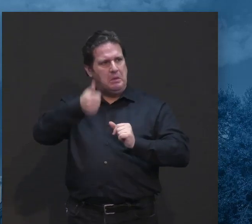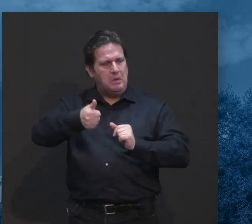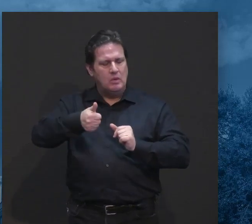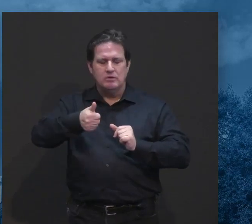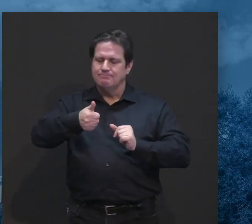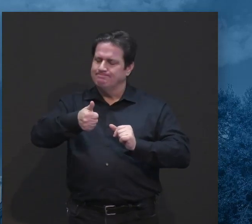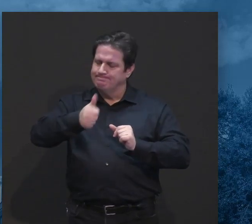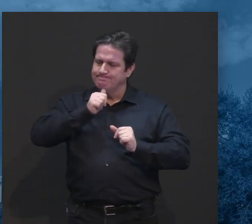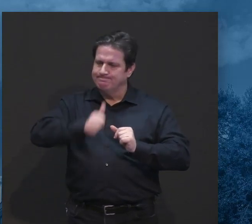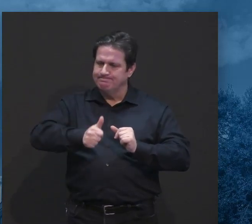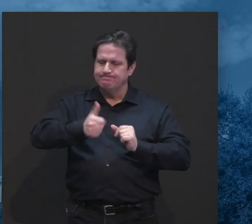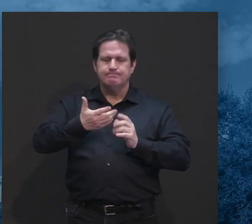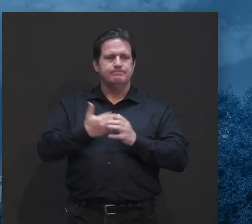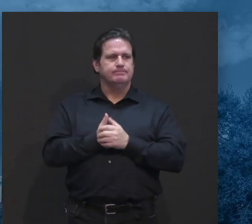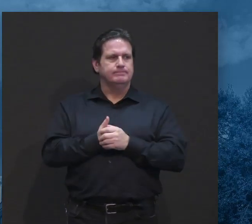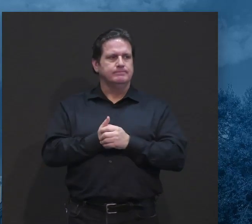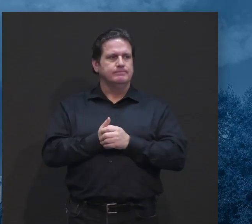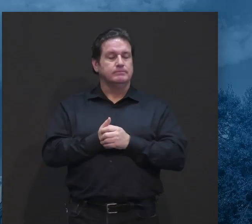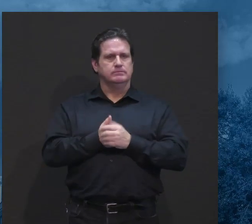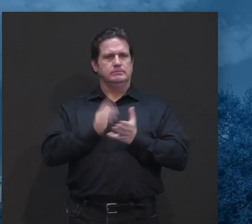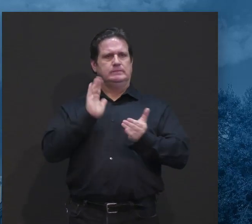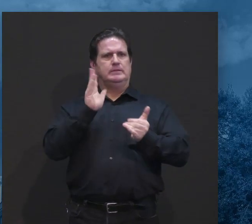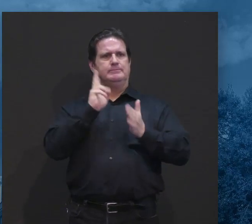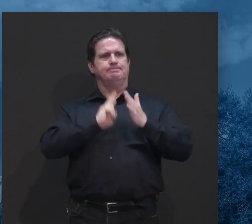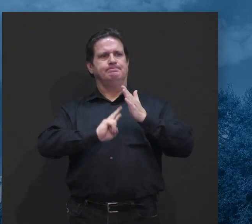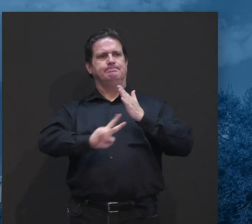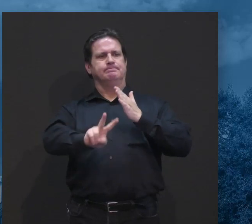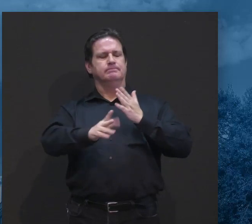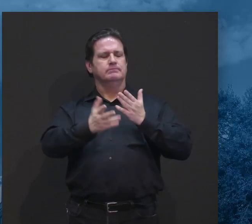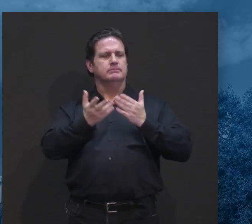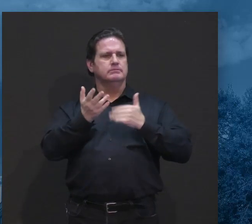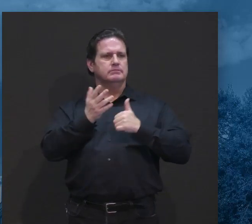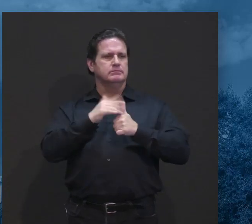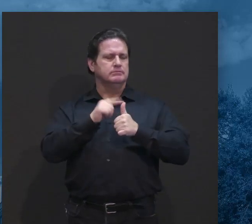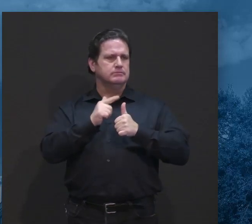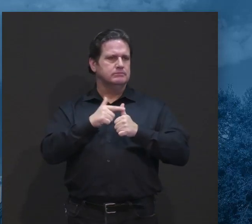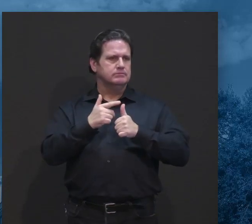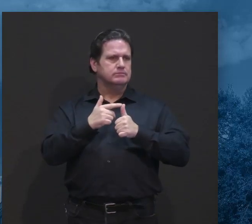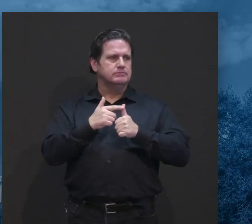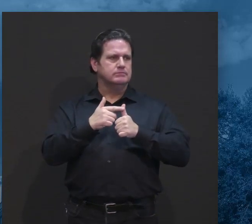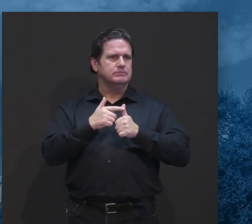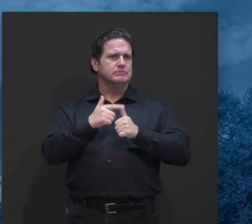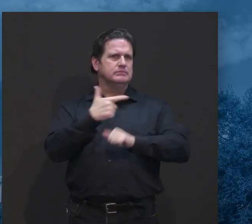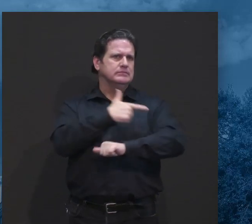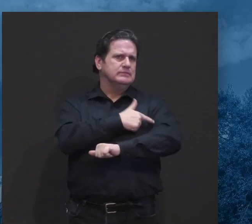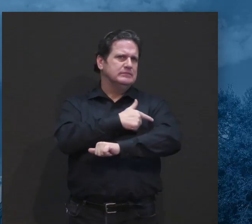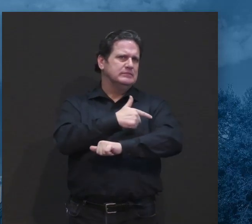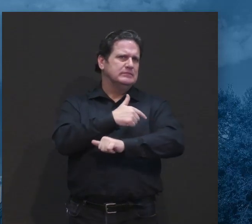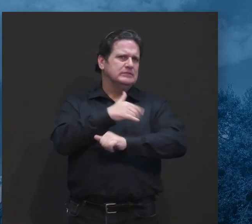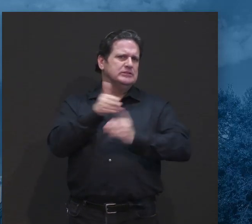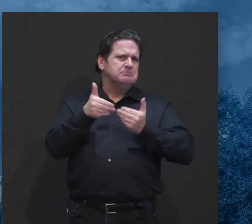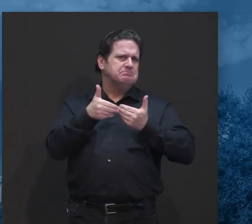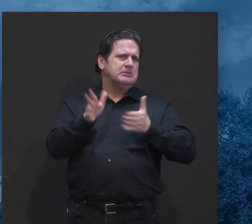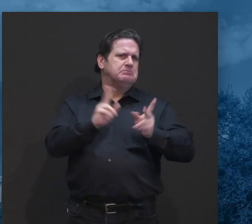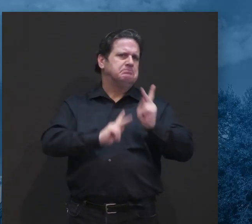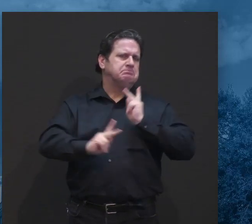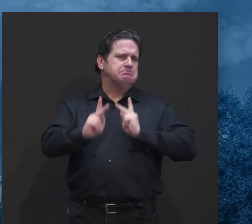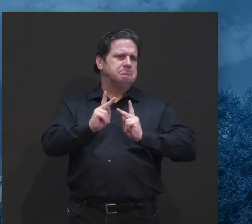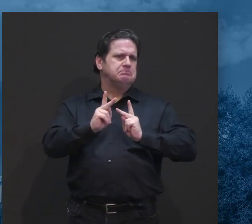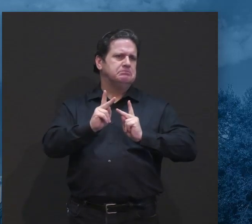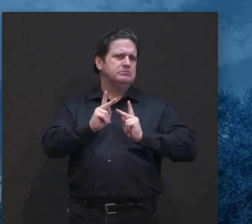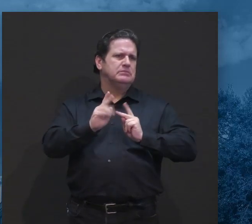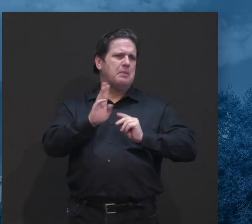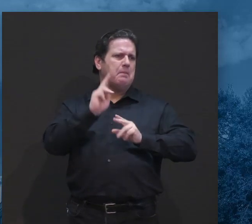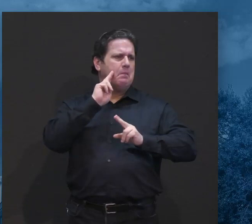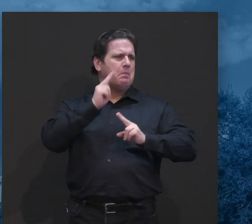but we're anticipating that we'll probably have adequate vaccine for general population